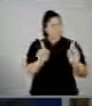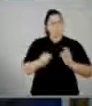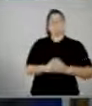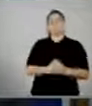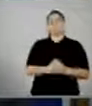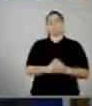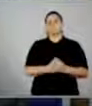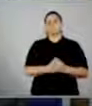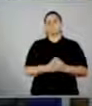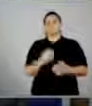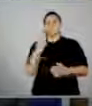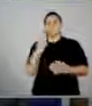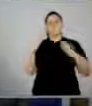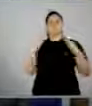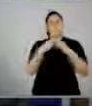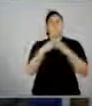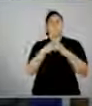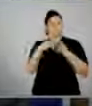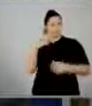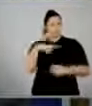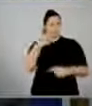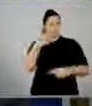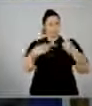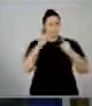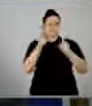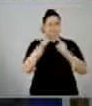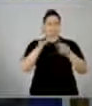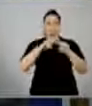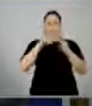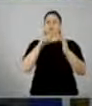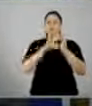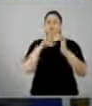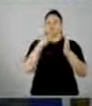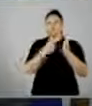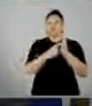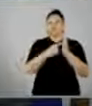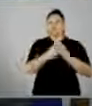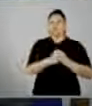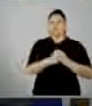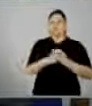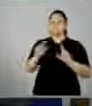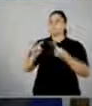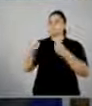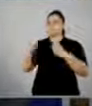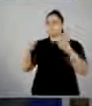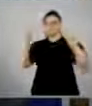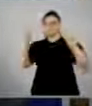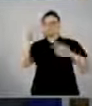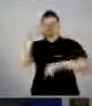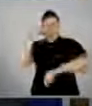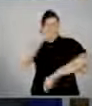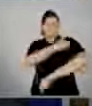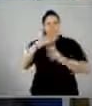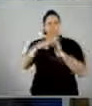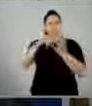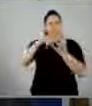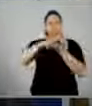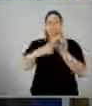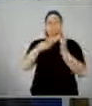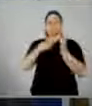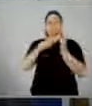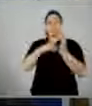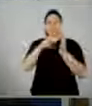Pfizer vaccine. Yeah. The recommendation on the gap for the AstraZeneca vaccine is 12 weeks, and that will obviously add